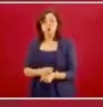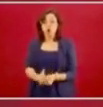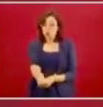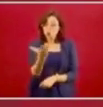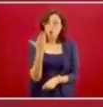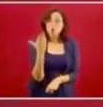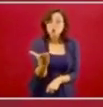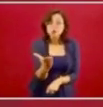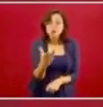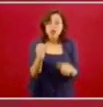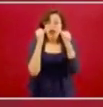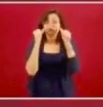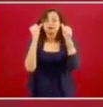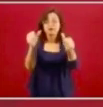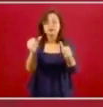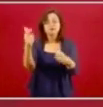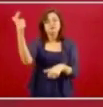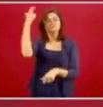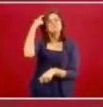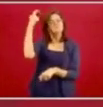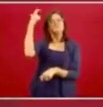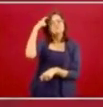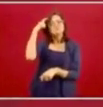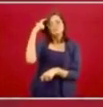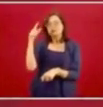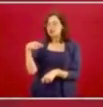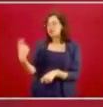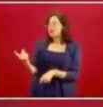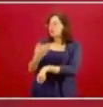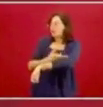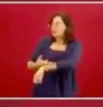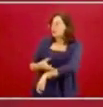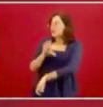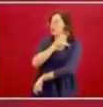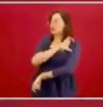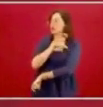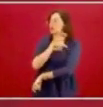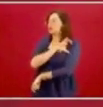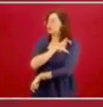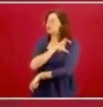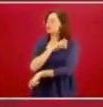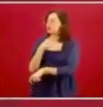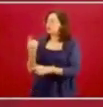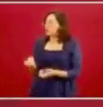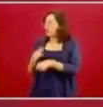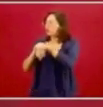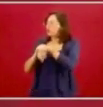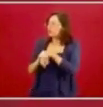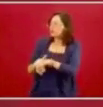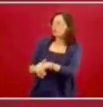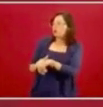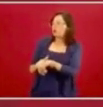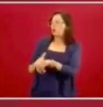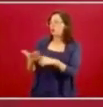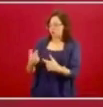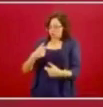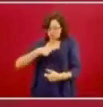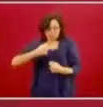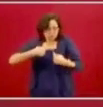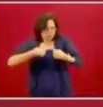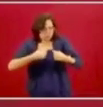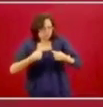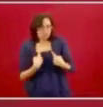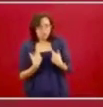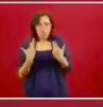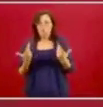social distancing measures. So we have an opportunity today. Please, if you're listening to me right now, think of a